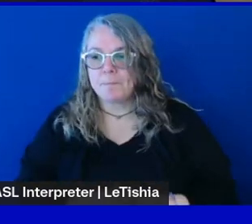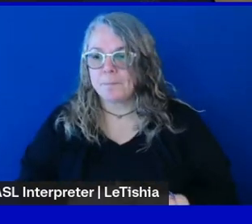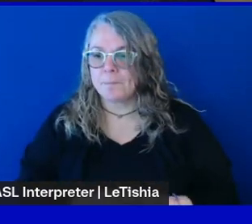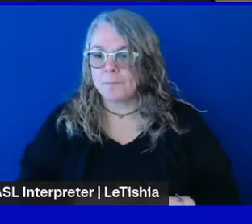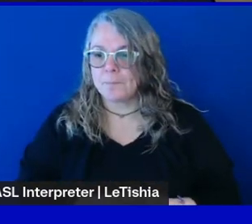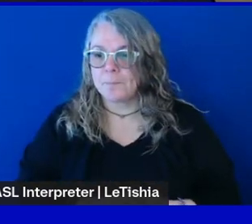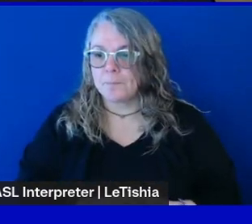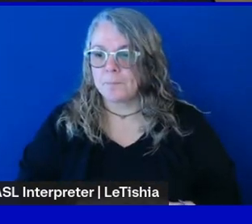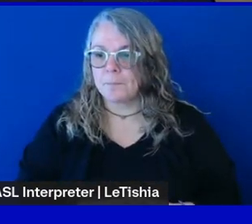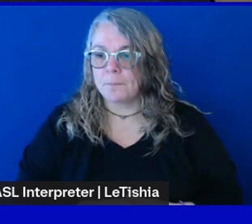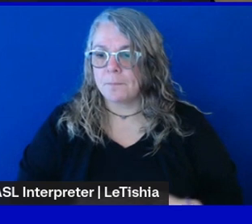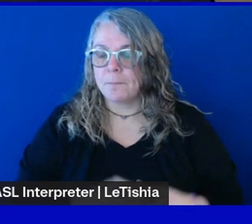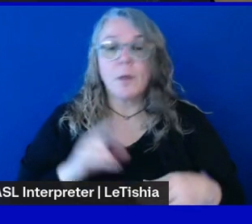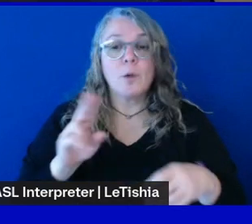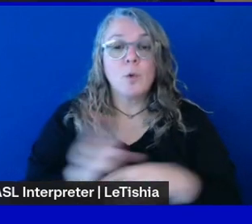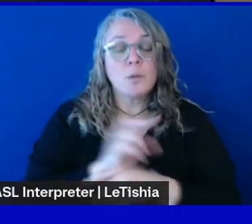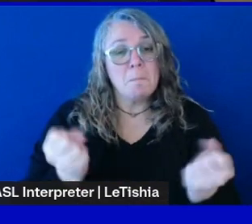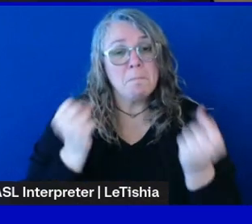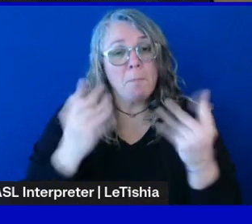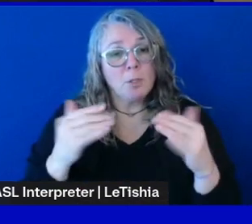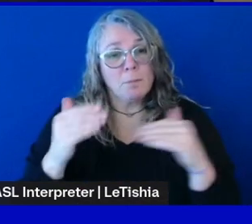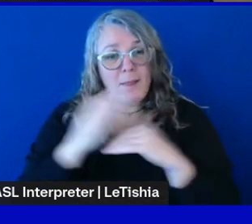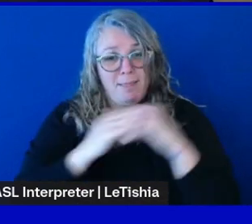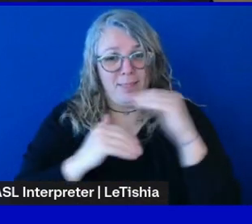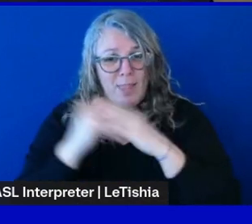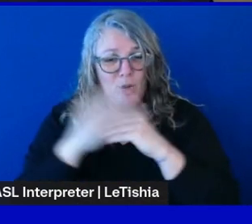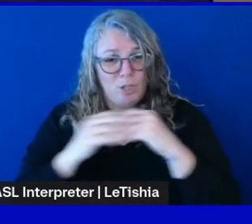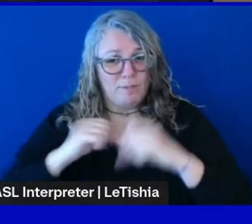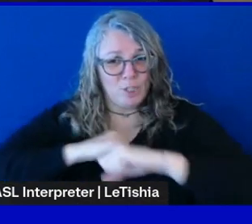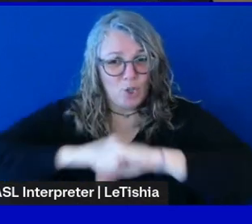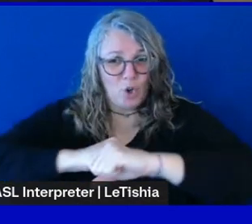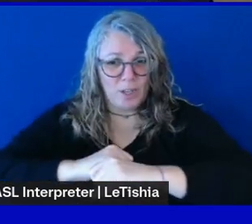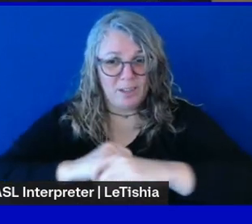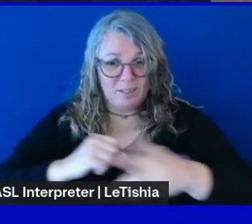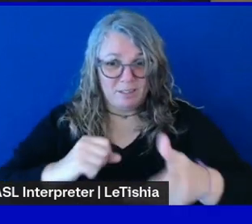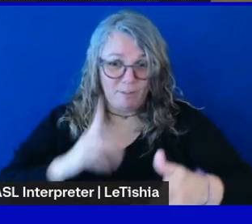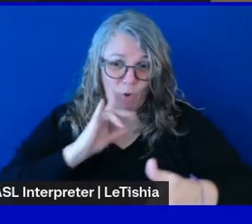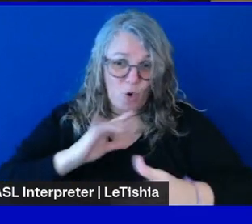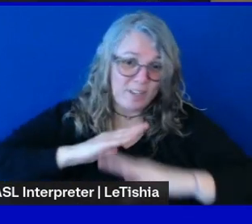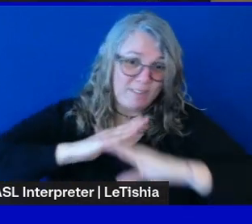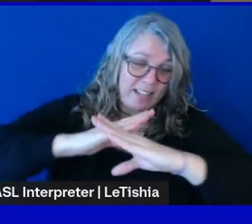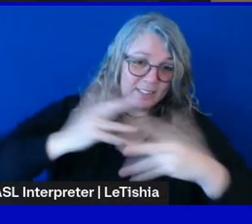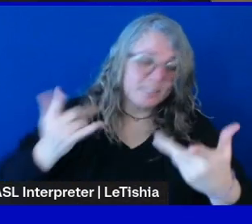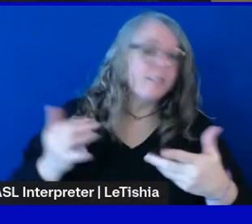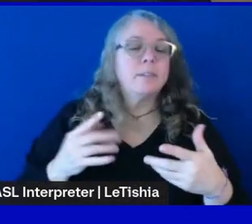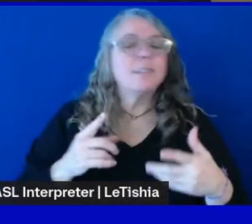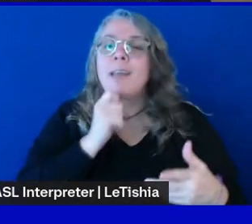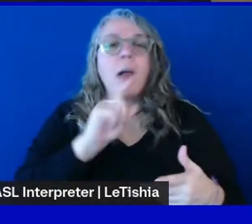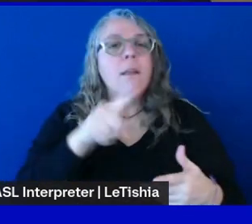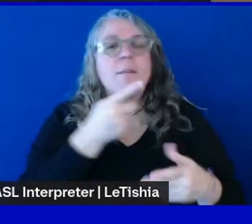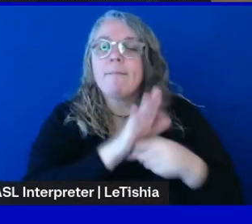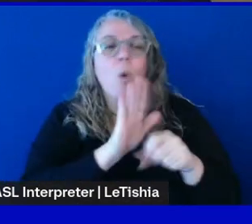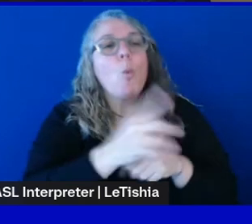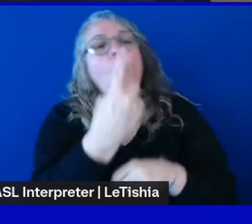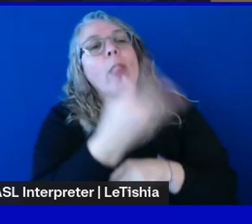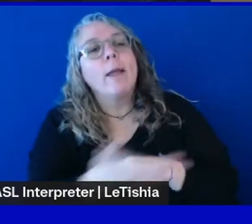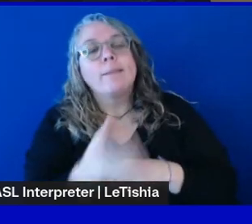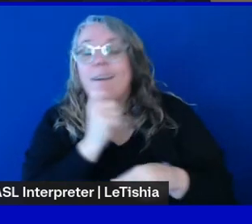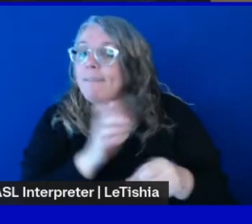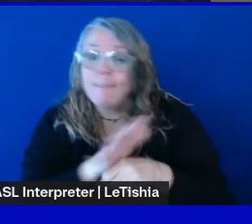Use multiple layers of security, like I mentioned, defense in depth. So it's not just enough to do one thing.